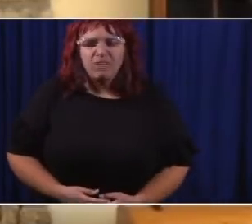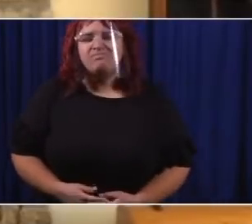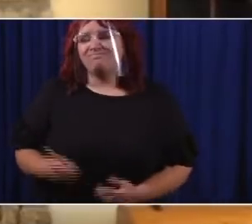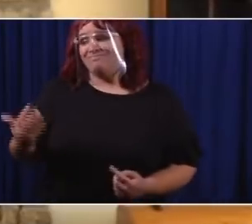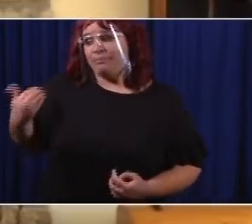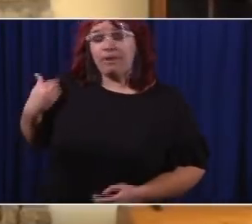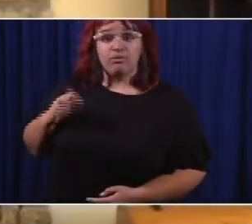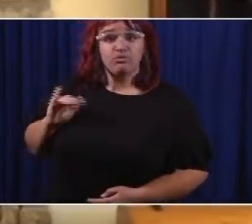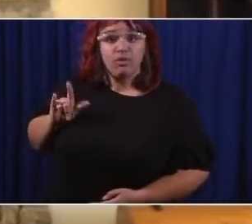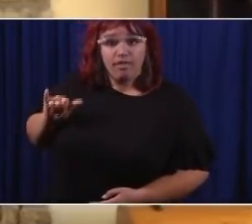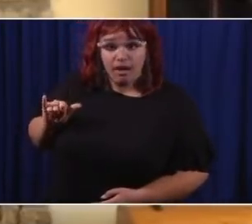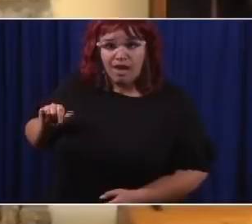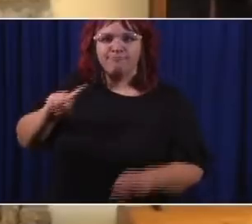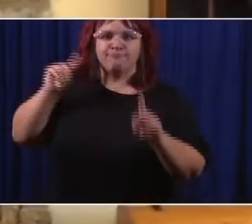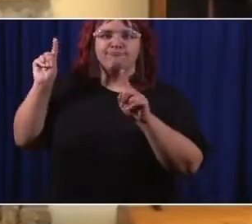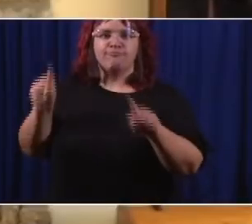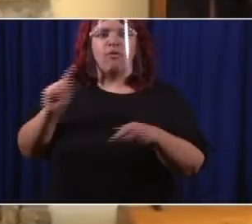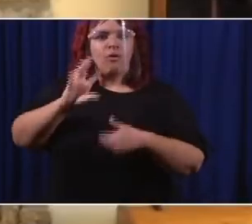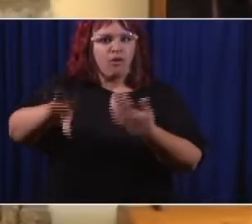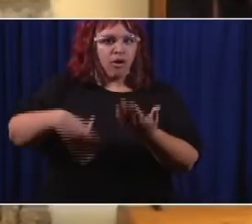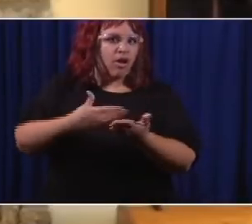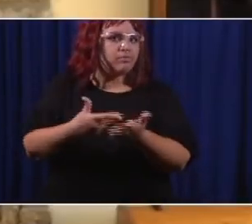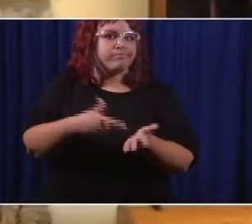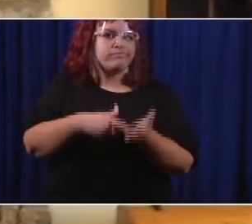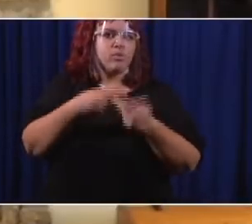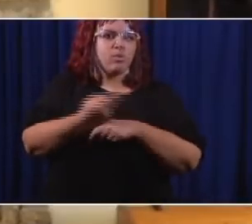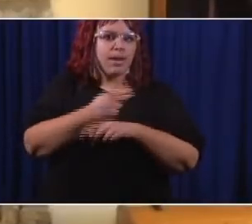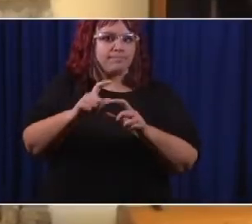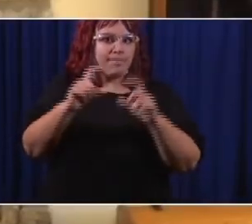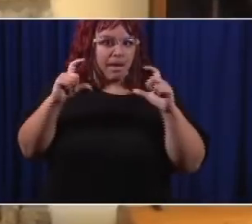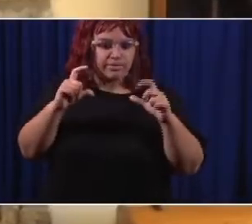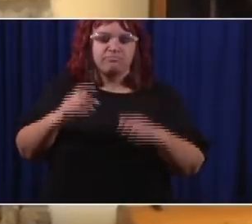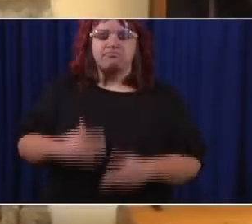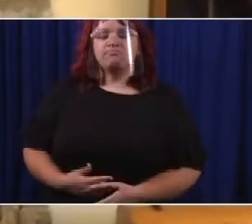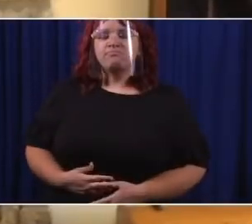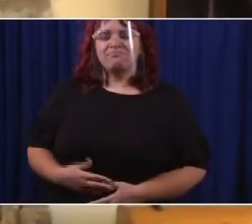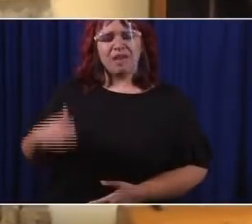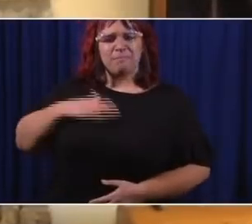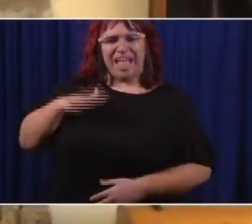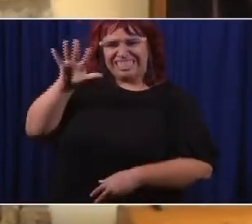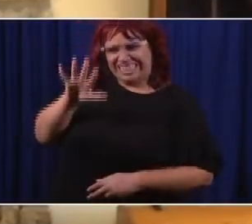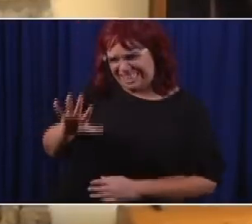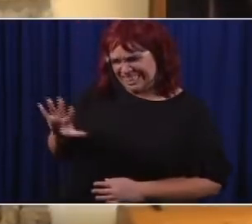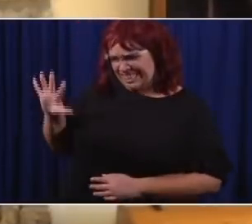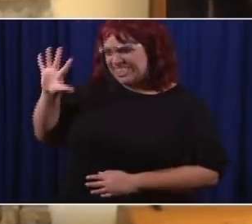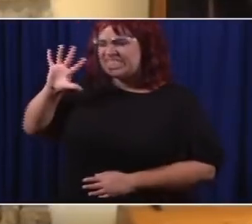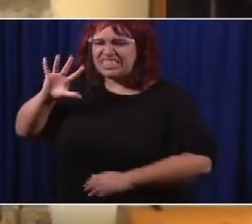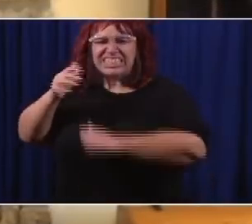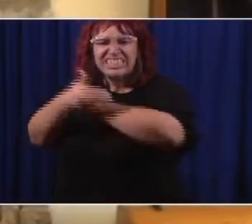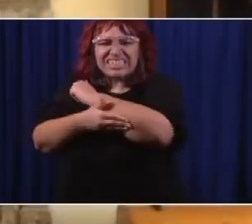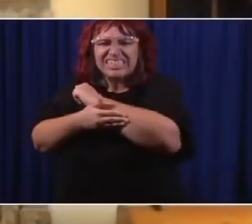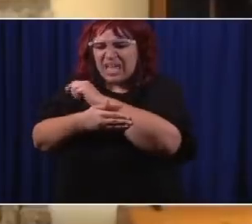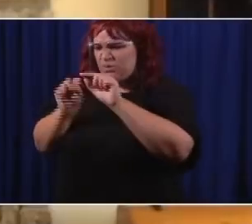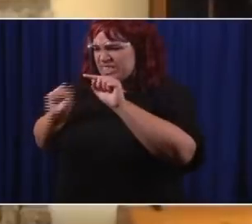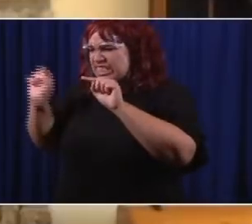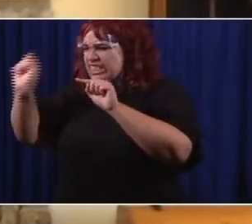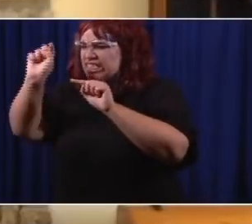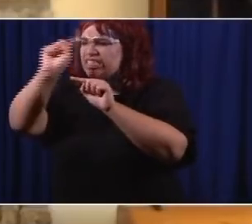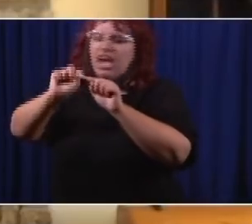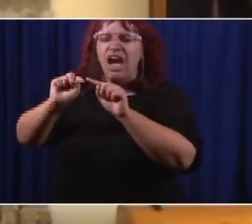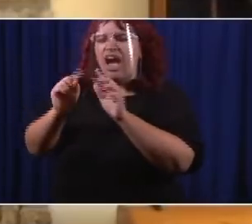in July, I spoke with health officials in Mahoning, Trumbull, and Columbiana counties. And when they receive a complaint about